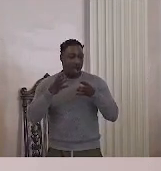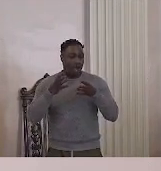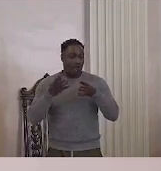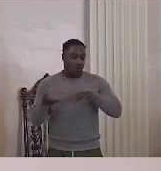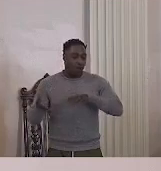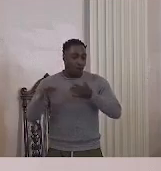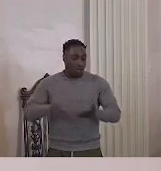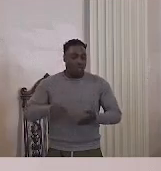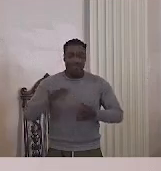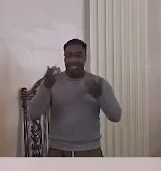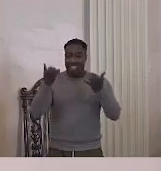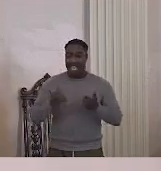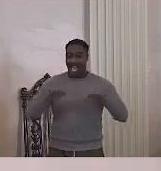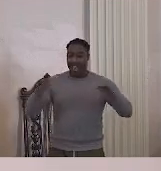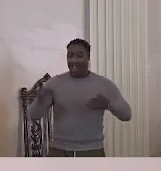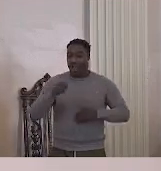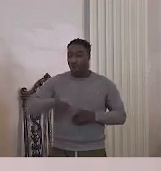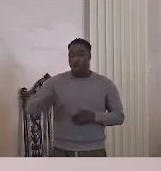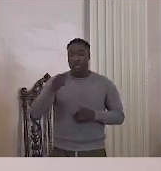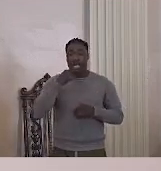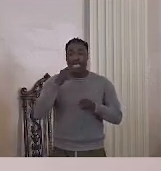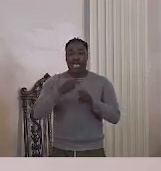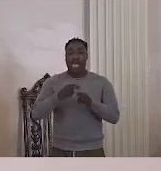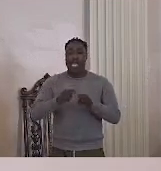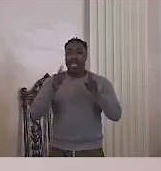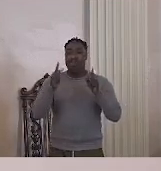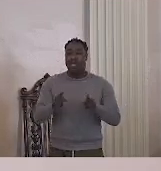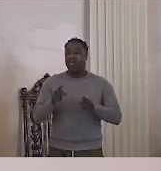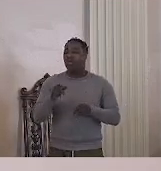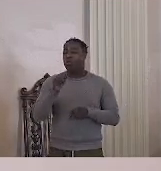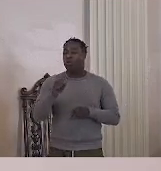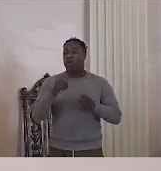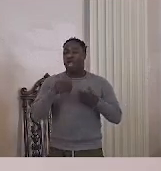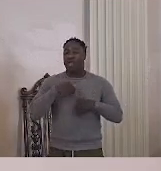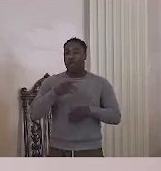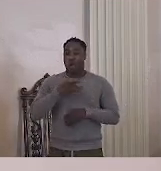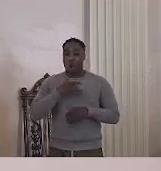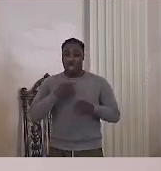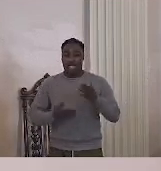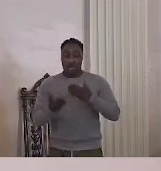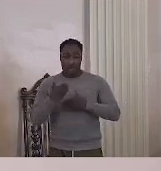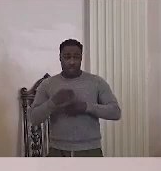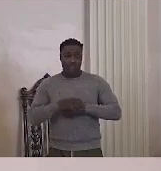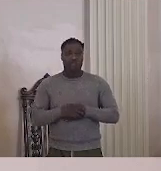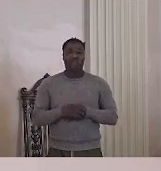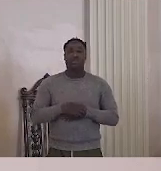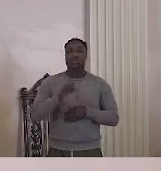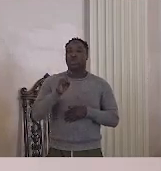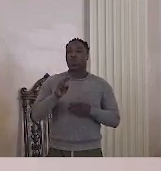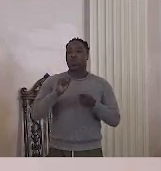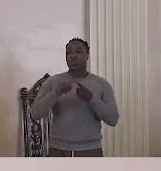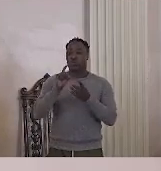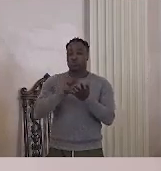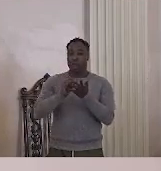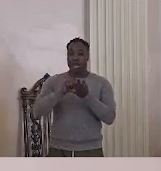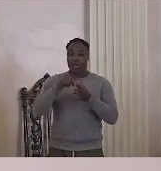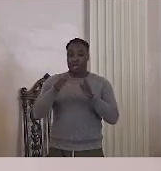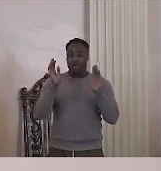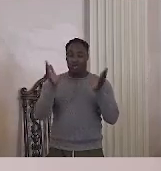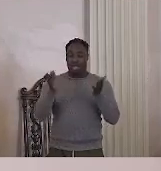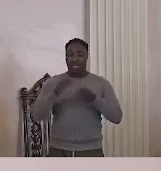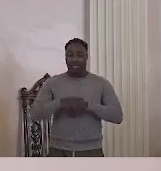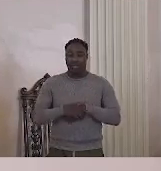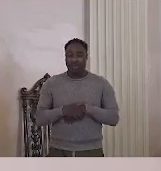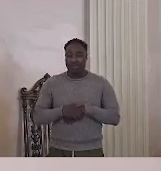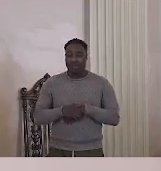I now invite you to speak aloud the names of those you are holding in your heart this morning, or to write them in the chat if you're on